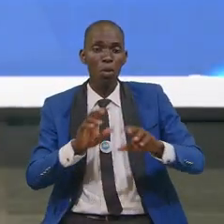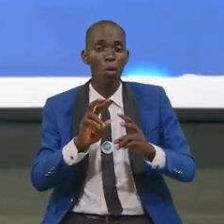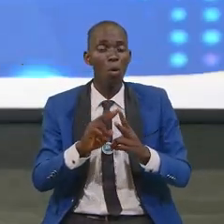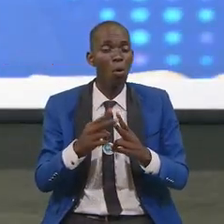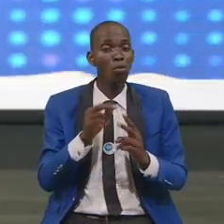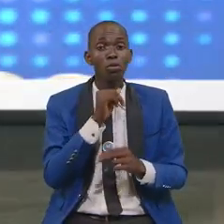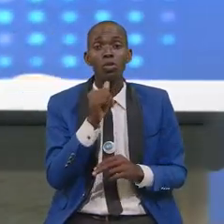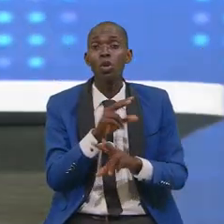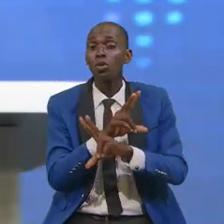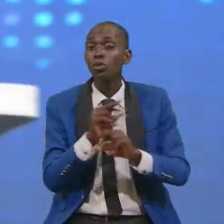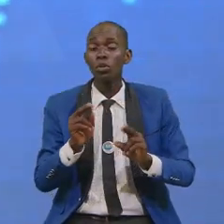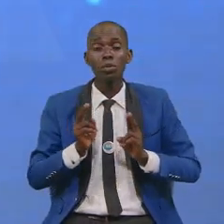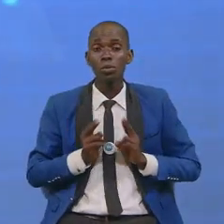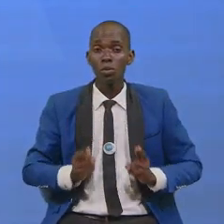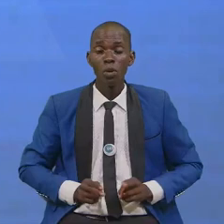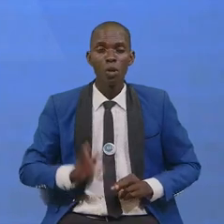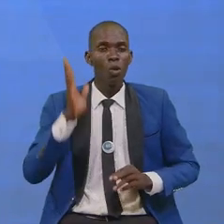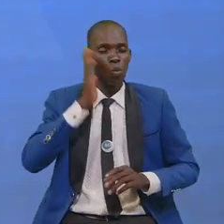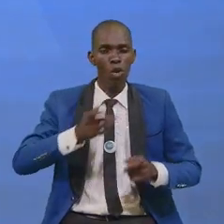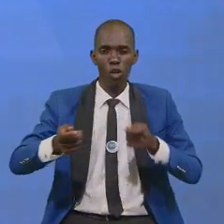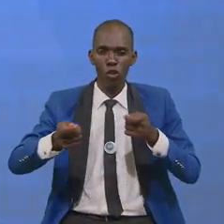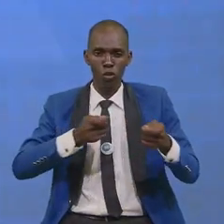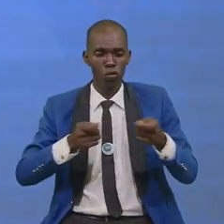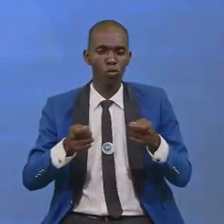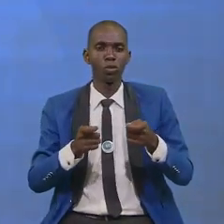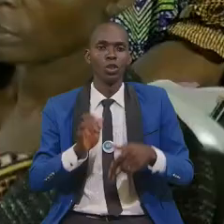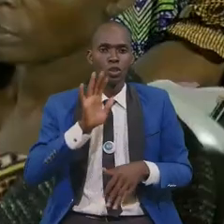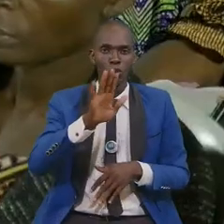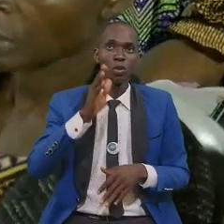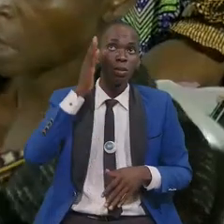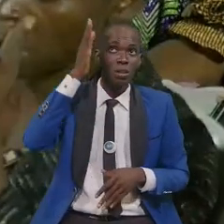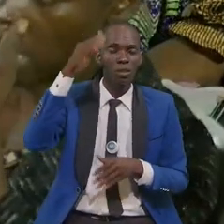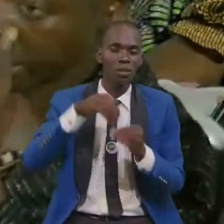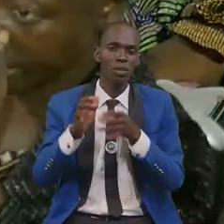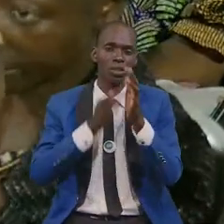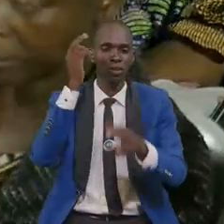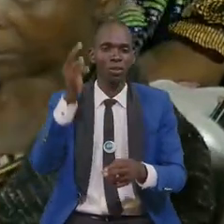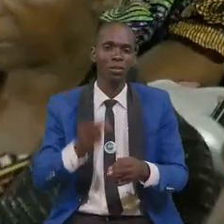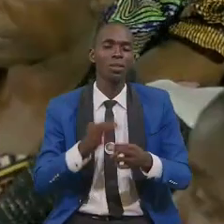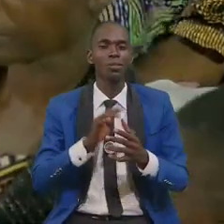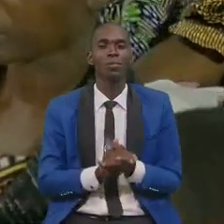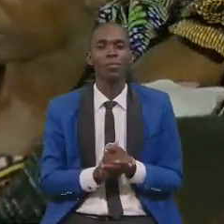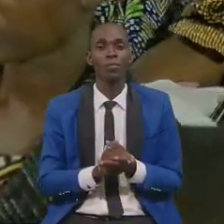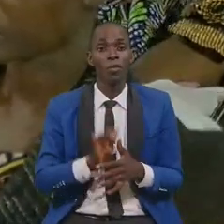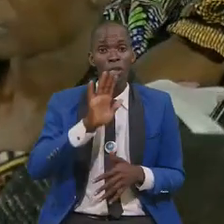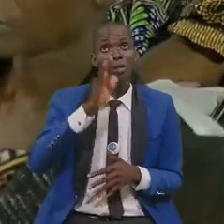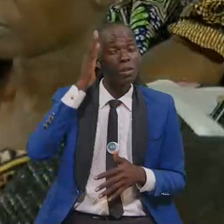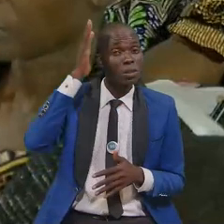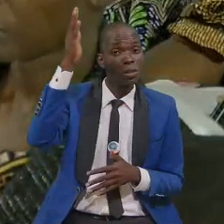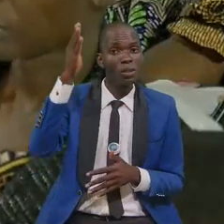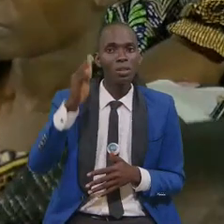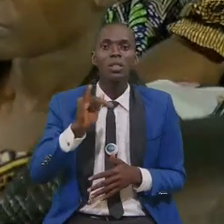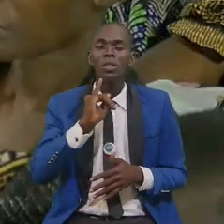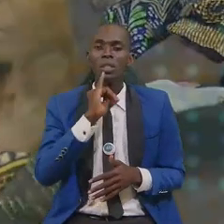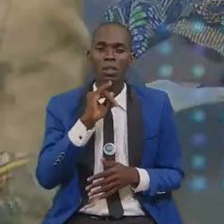being will control your destiny. Your destiny in the